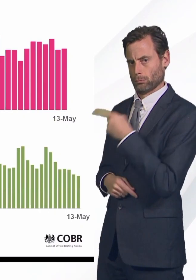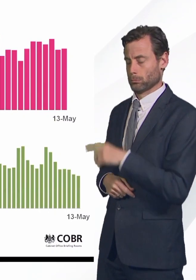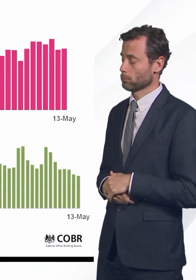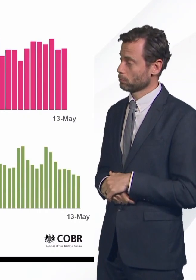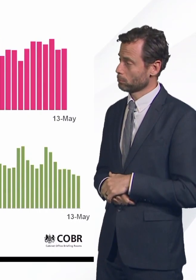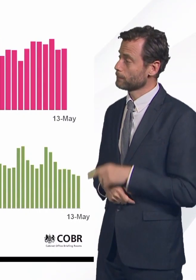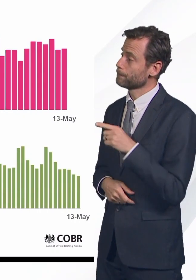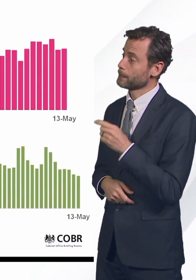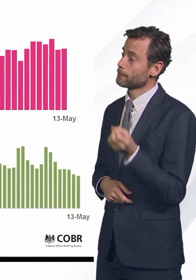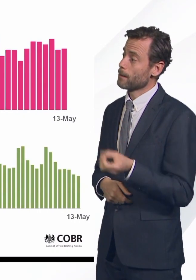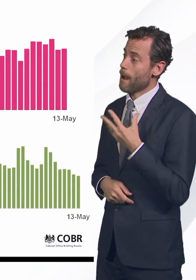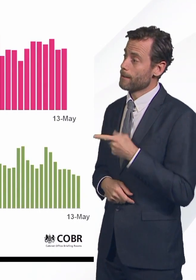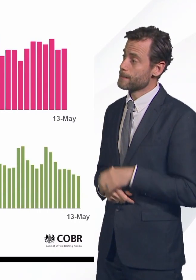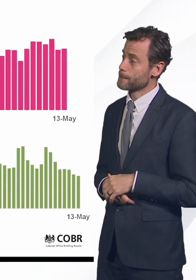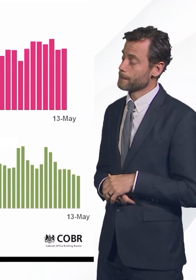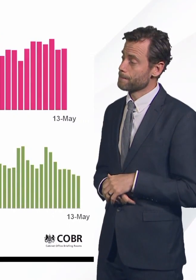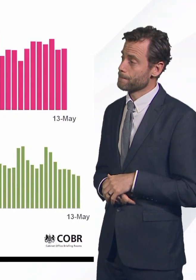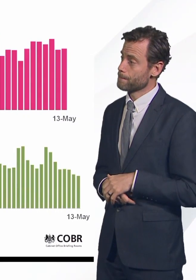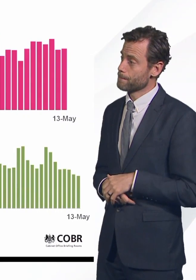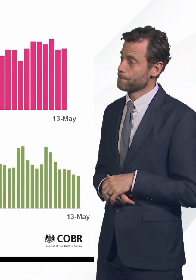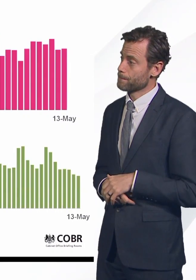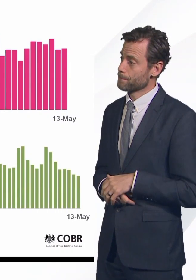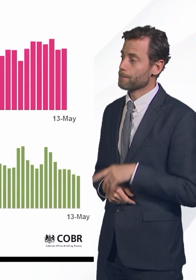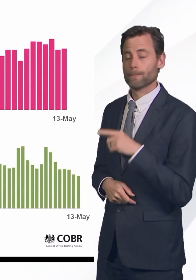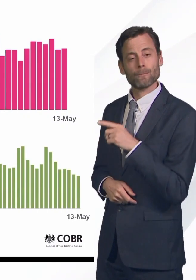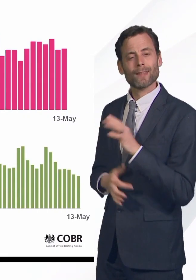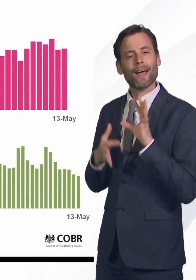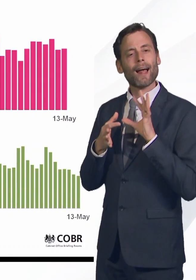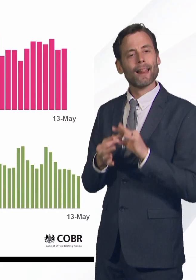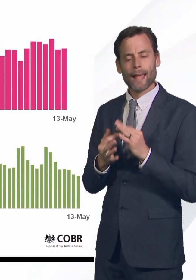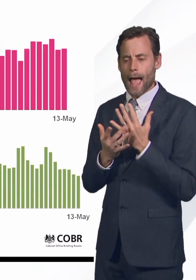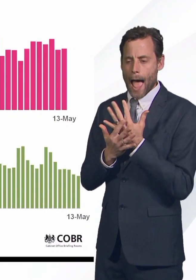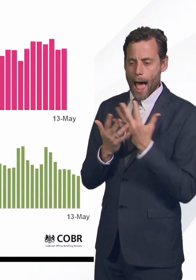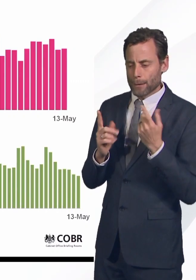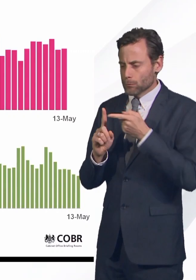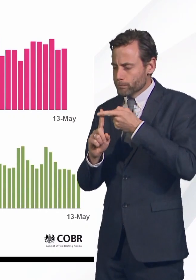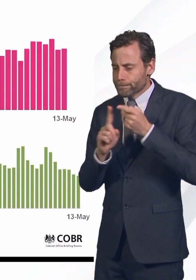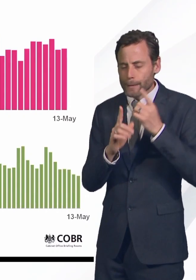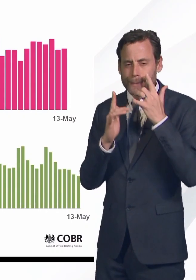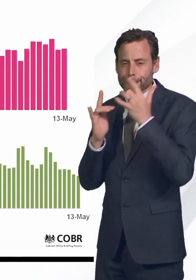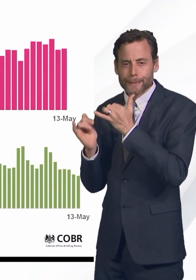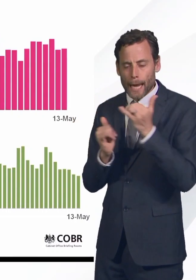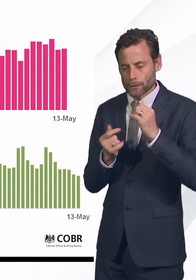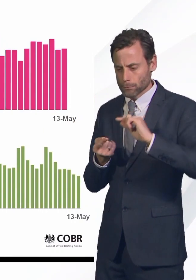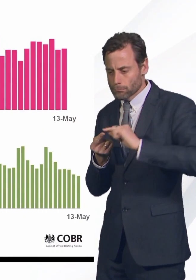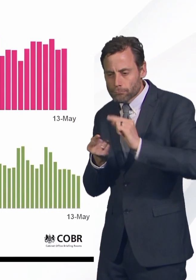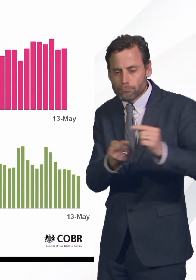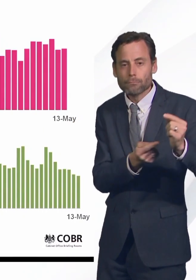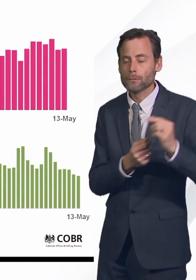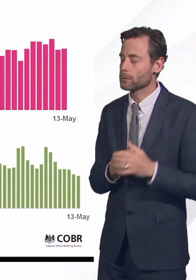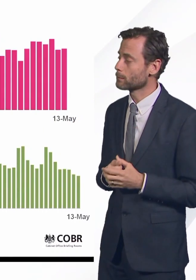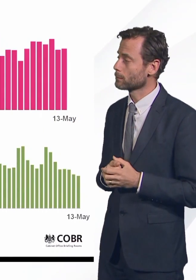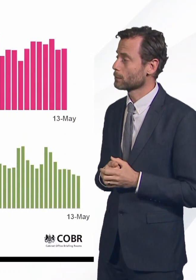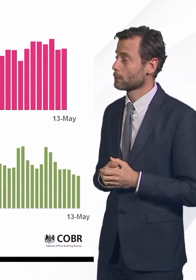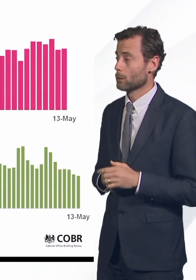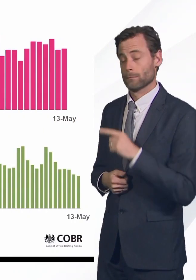This slide shows the current situation on testing and new cases. The testing, so as at 9